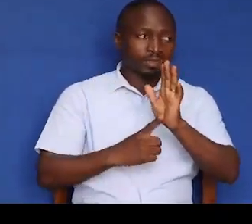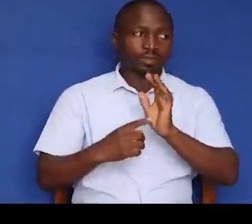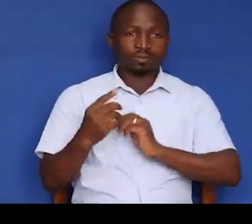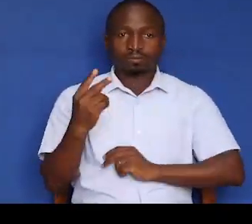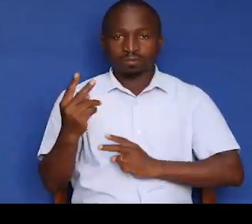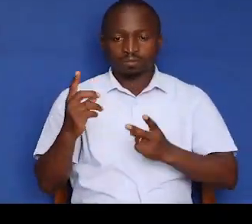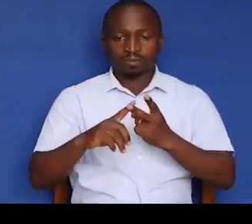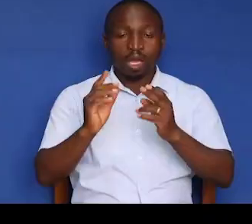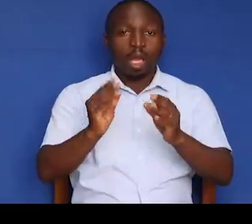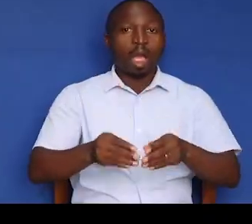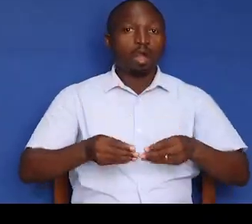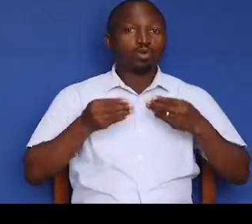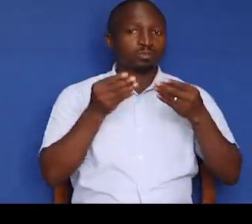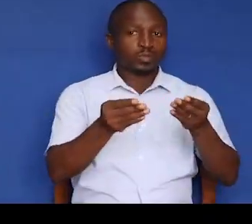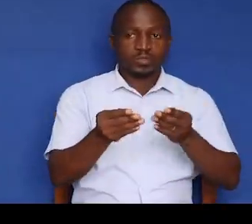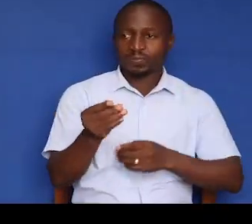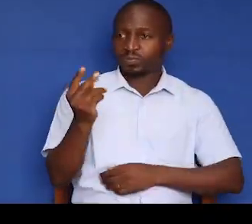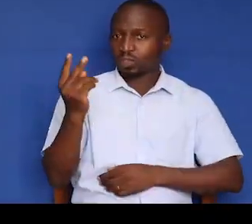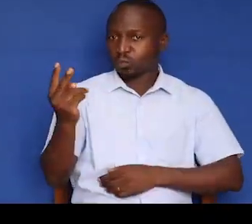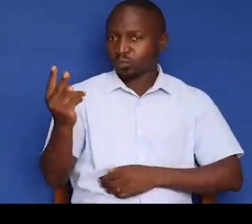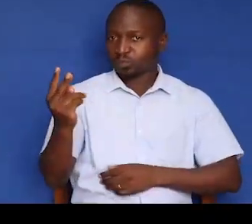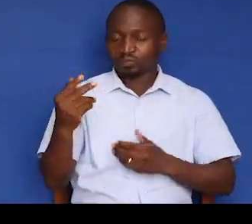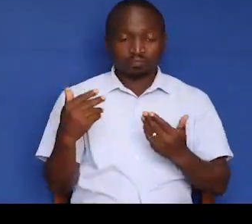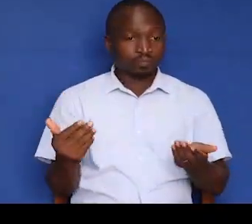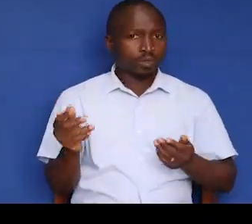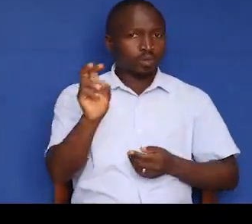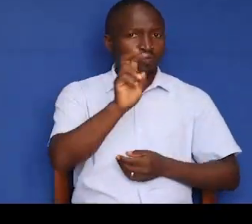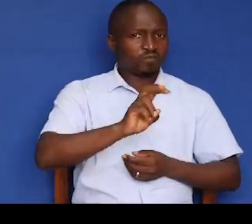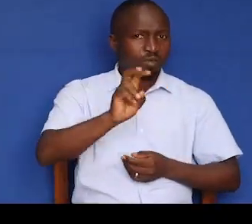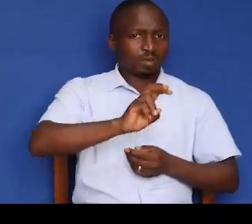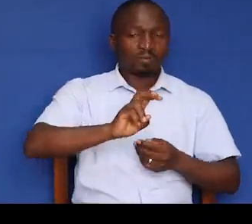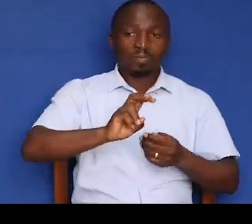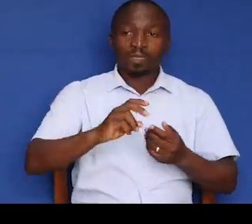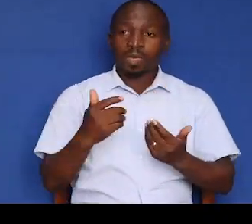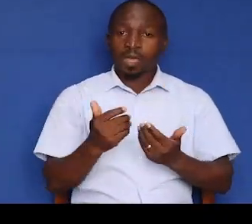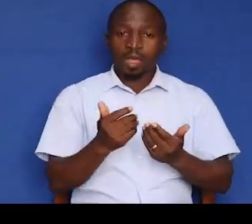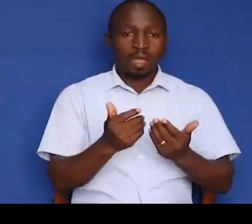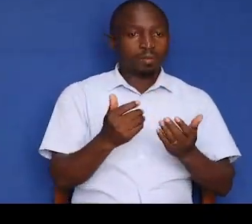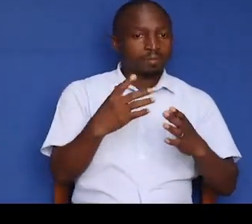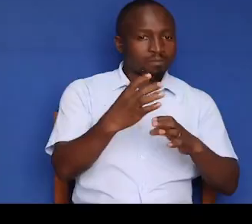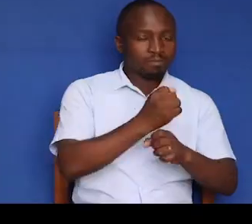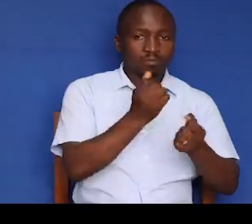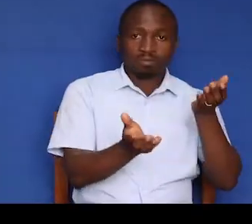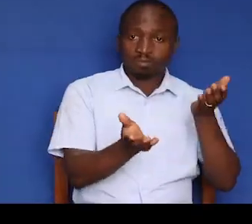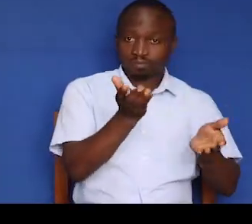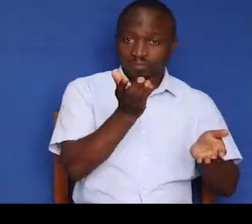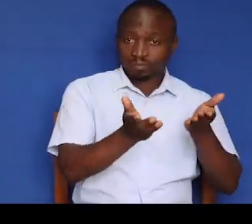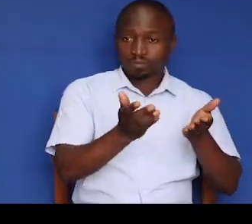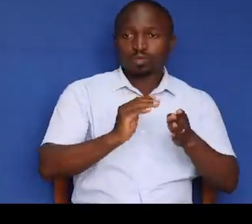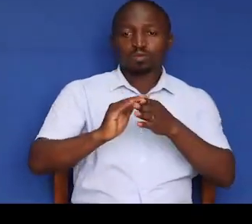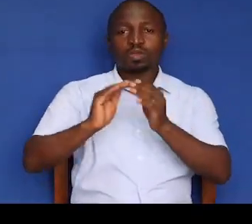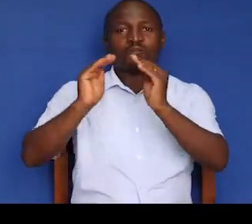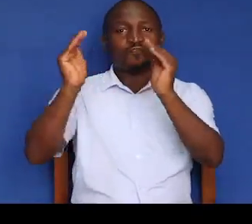162, output is 2. Here to find the average revenue, the same formula is being applied. We